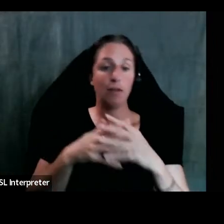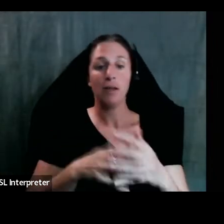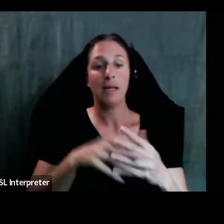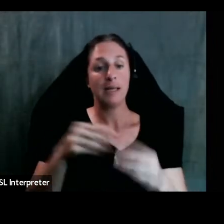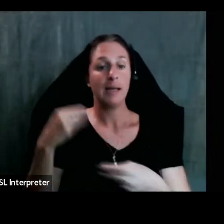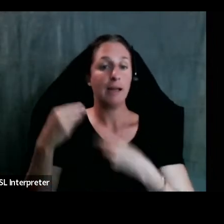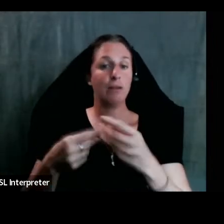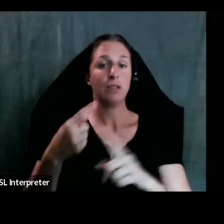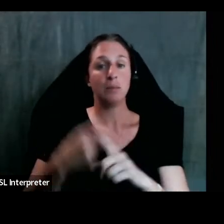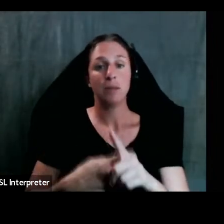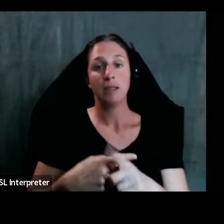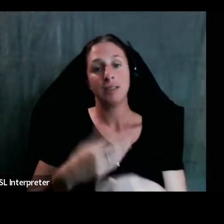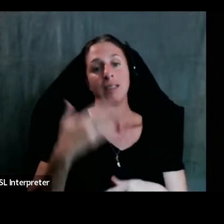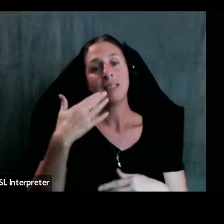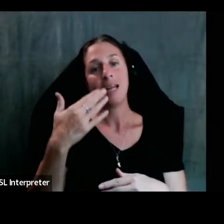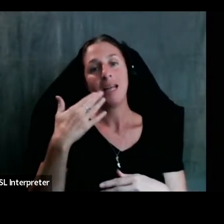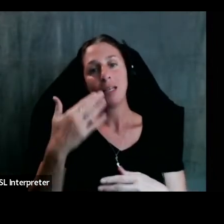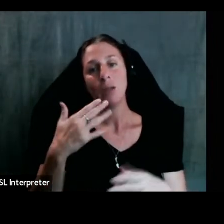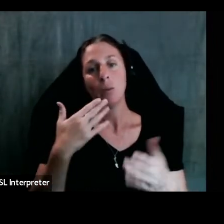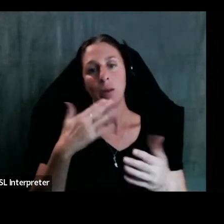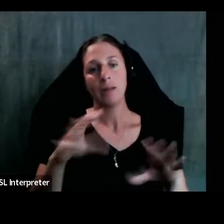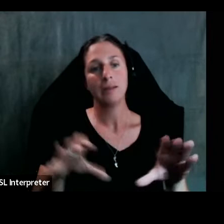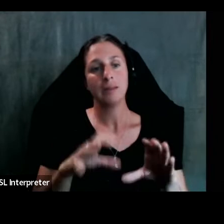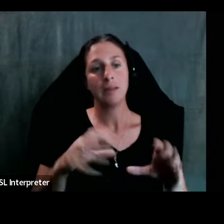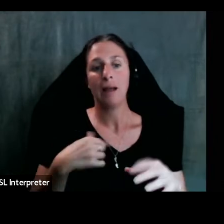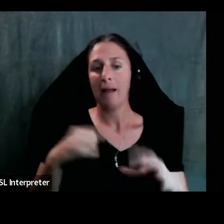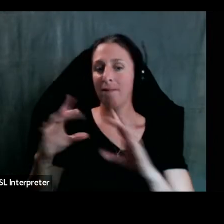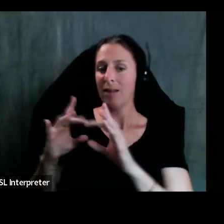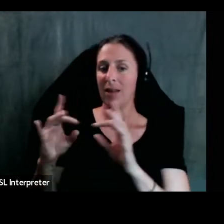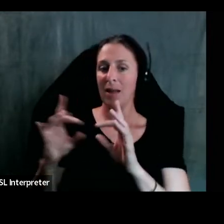Team, thank you. Well done. I have a comment.